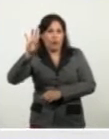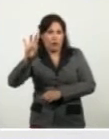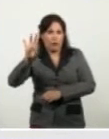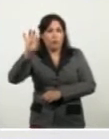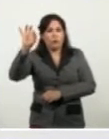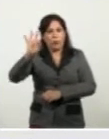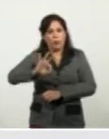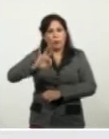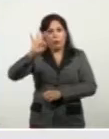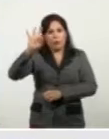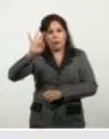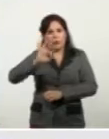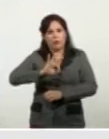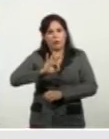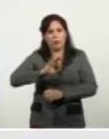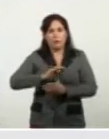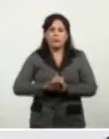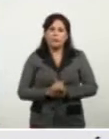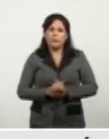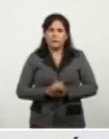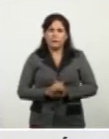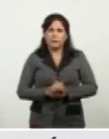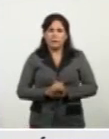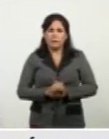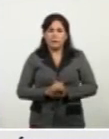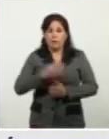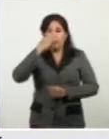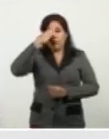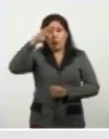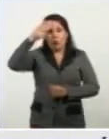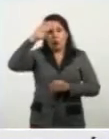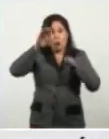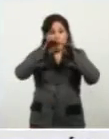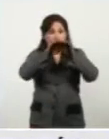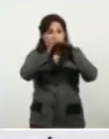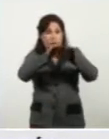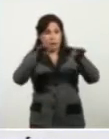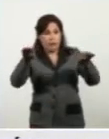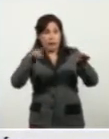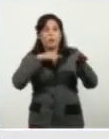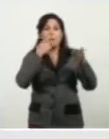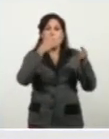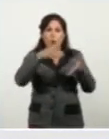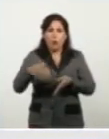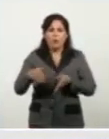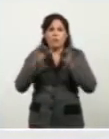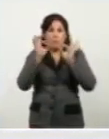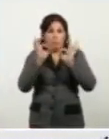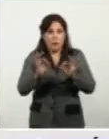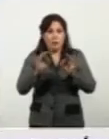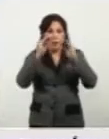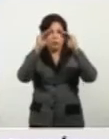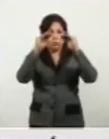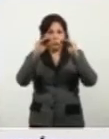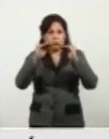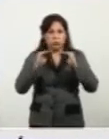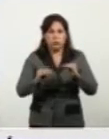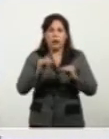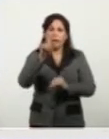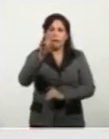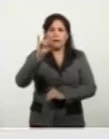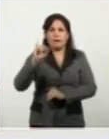with large populations. In the Caribbean region, there are also some territories